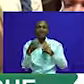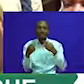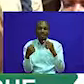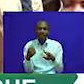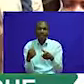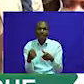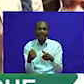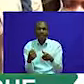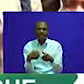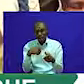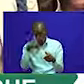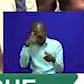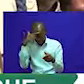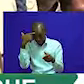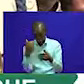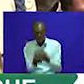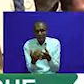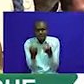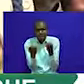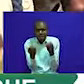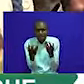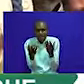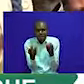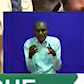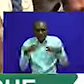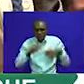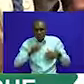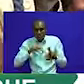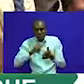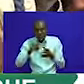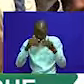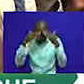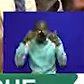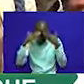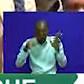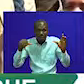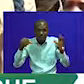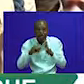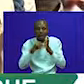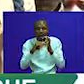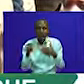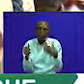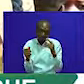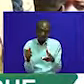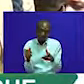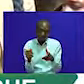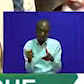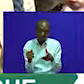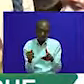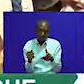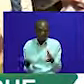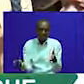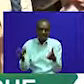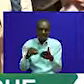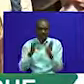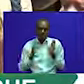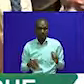accident, because many travelers didn't know that there is such a disaster. So far we have lost no